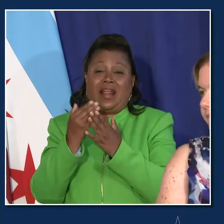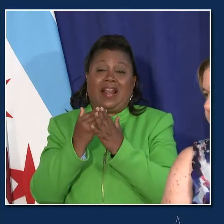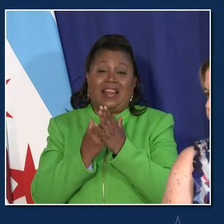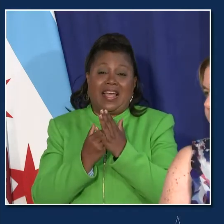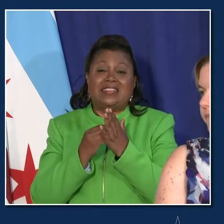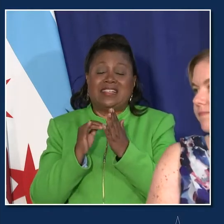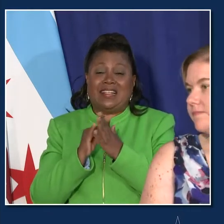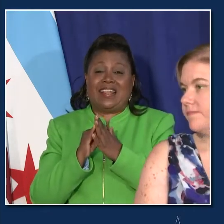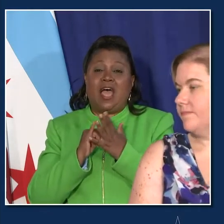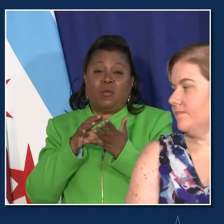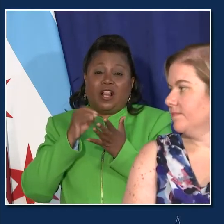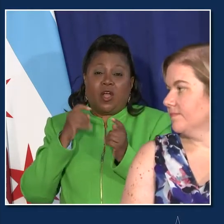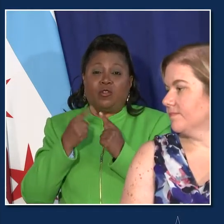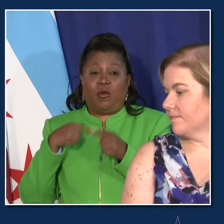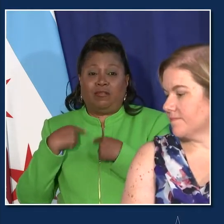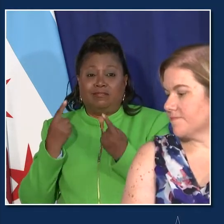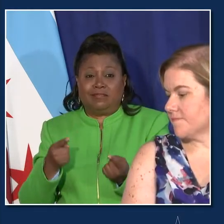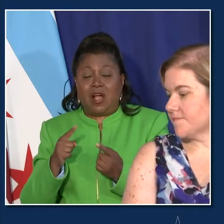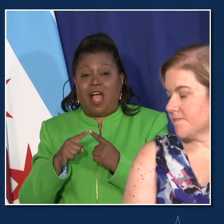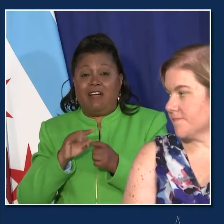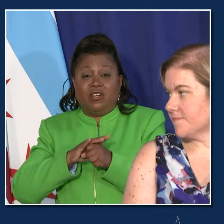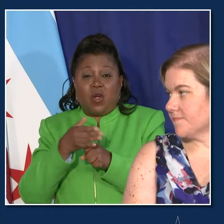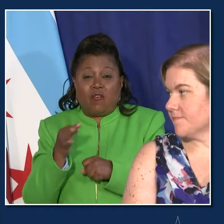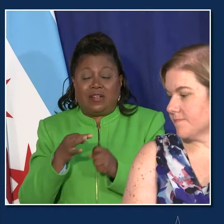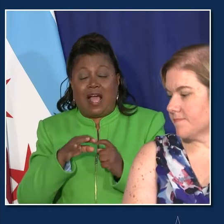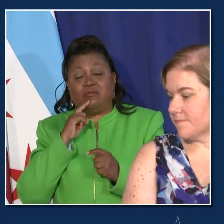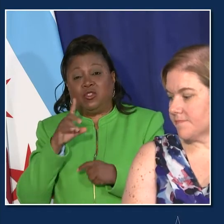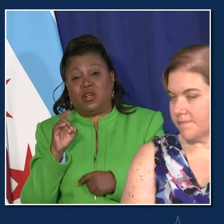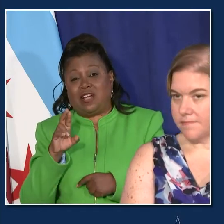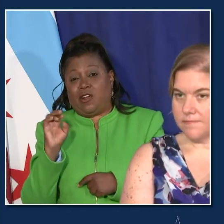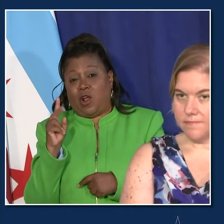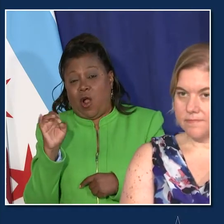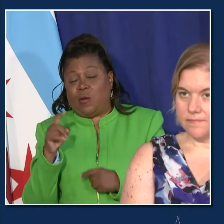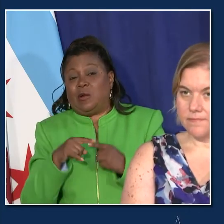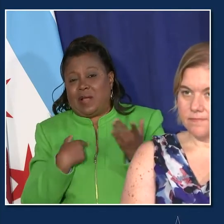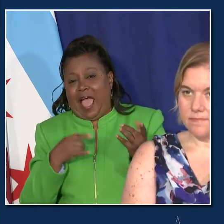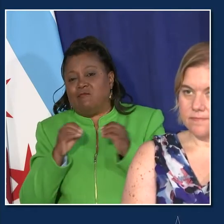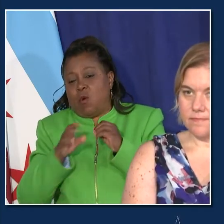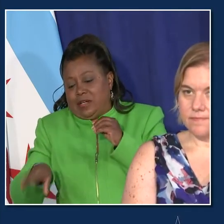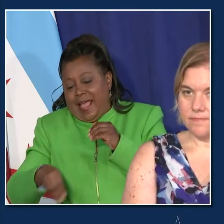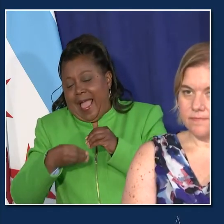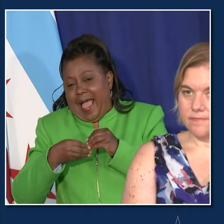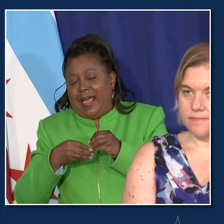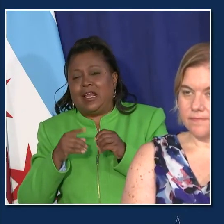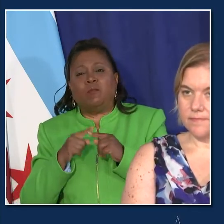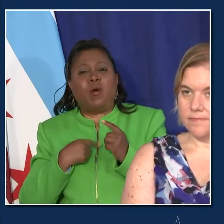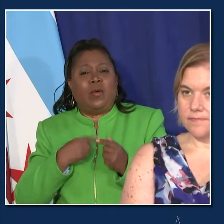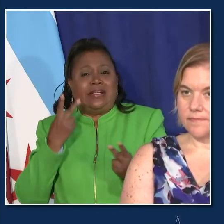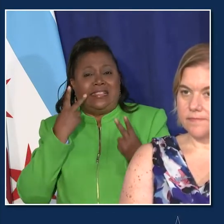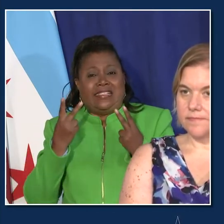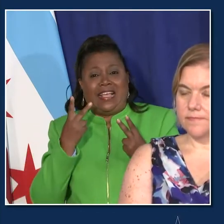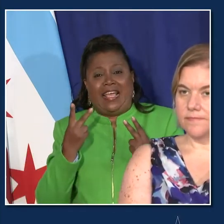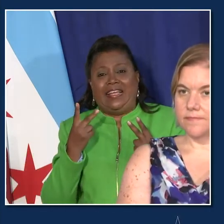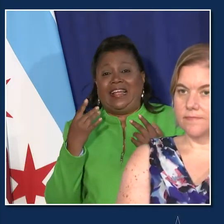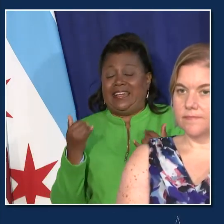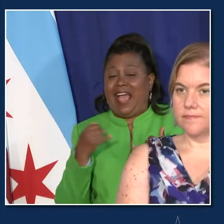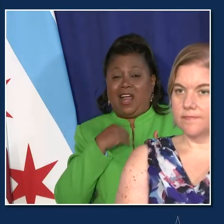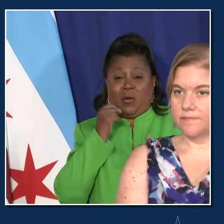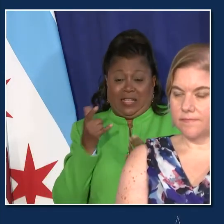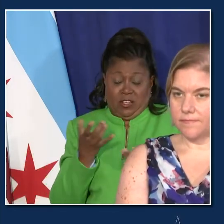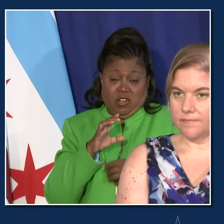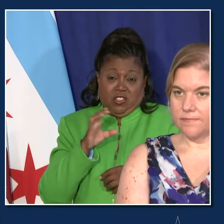that we've learned over the course of COVID, and I'm sure Dr. Arwady will have more to add on that. What we're seeing, not only